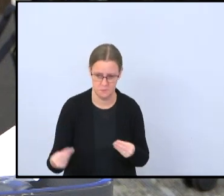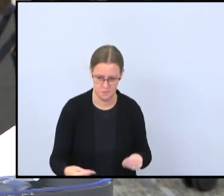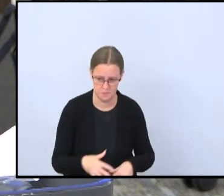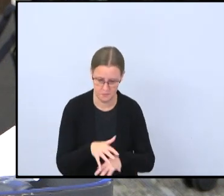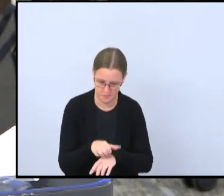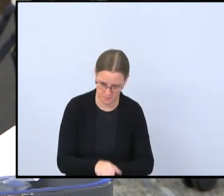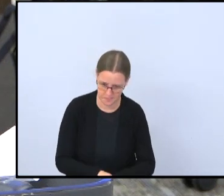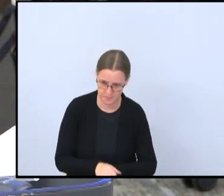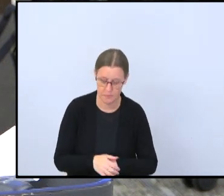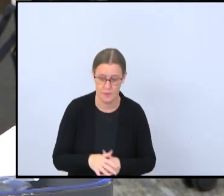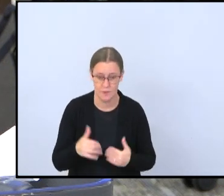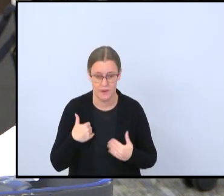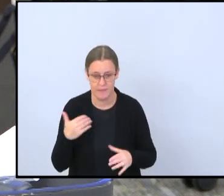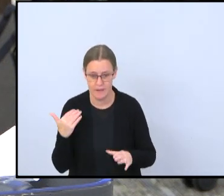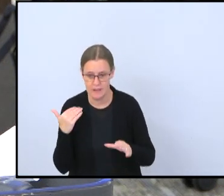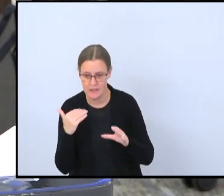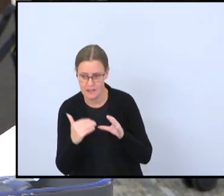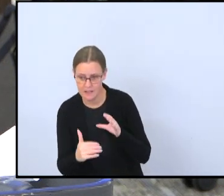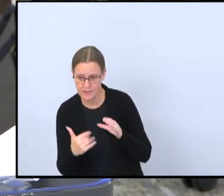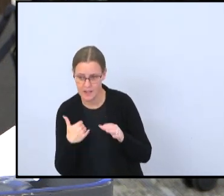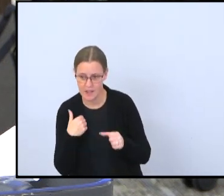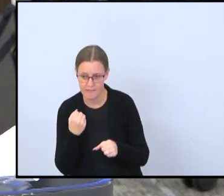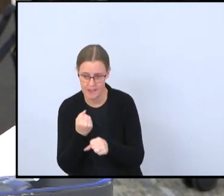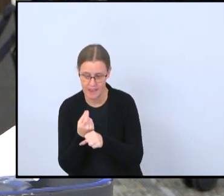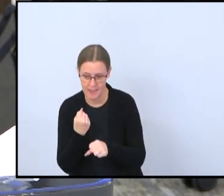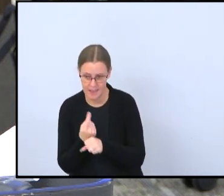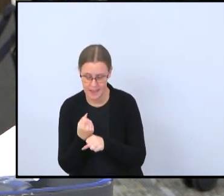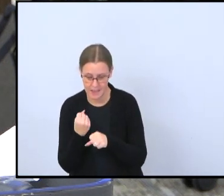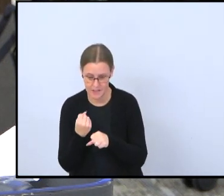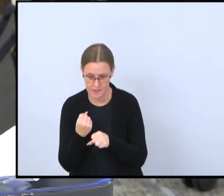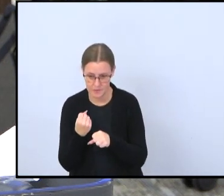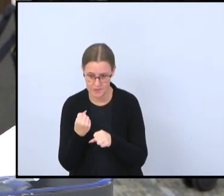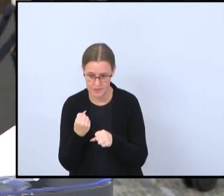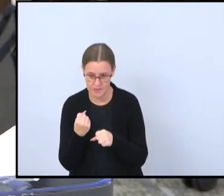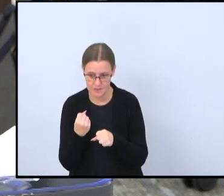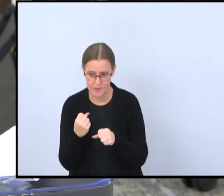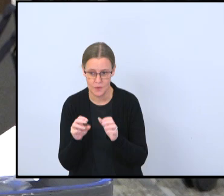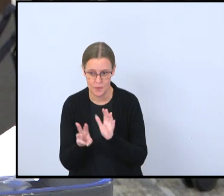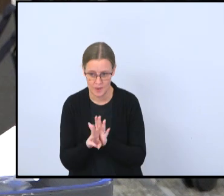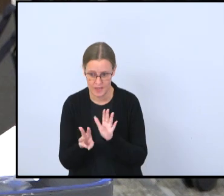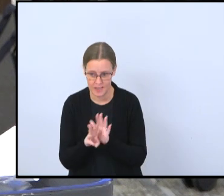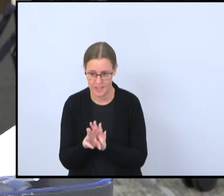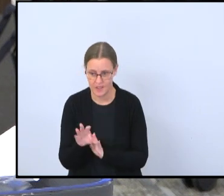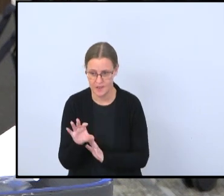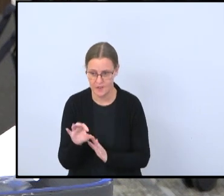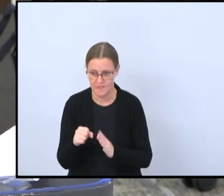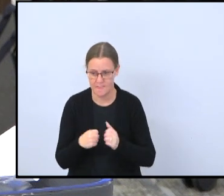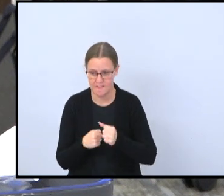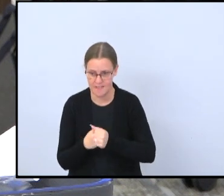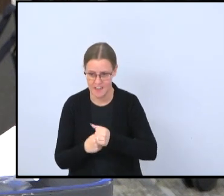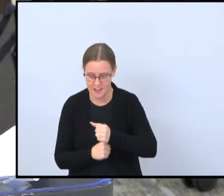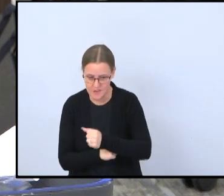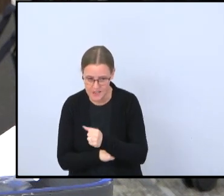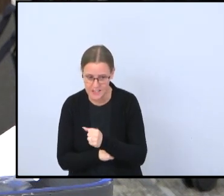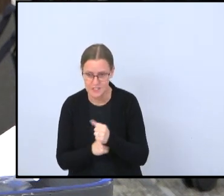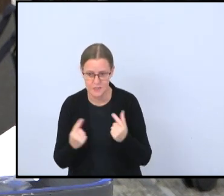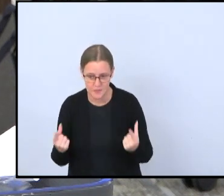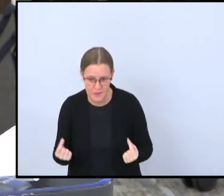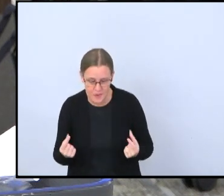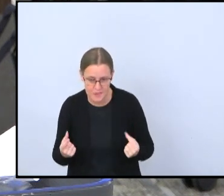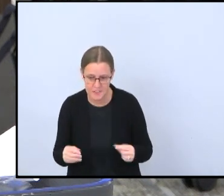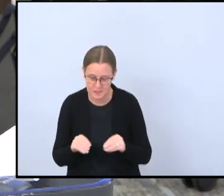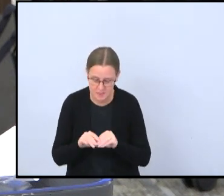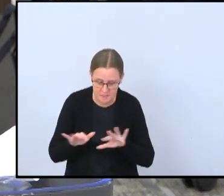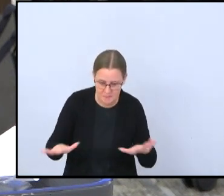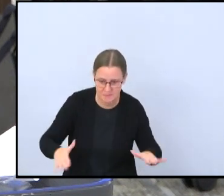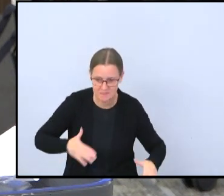an email about an exciting annual tradition that our Waco ISD Education Foundation conducts and spreads cheer across